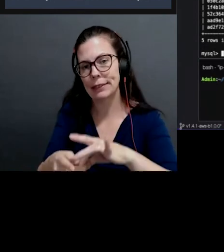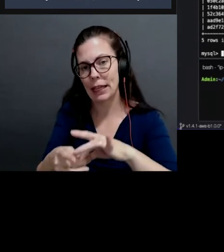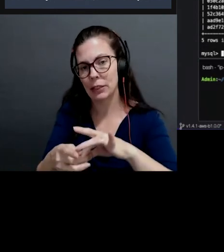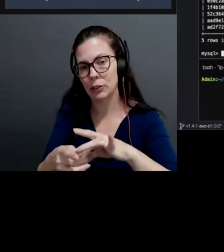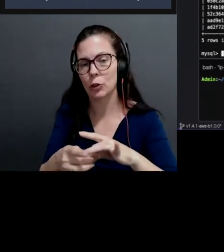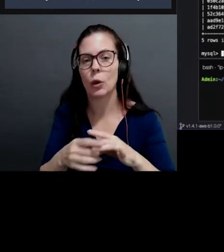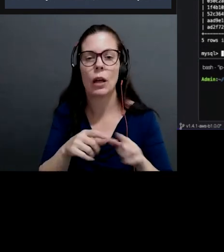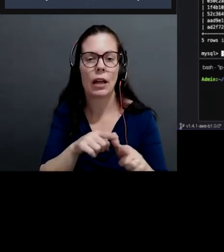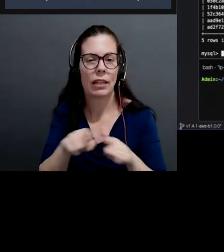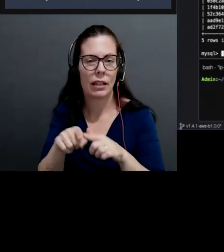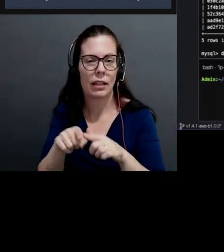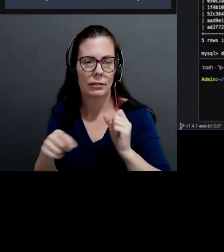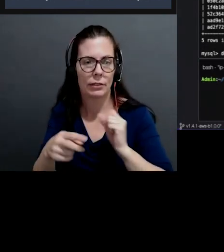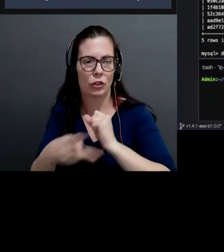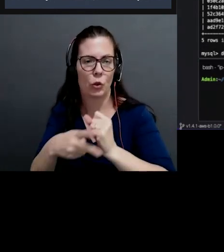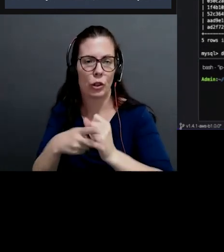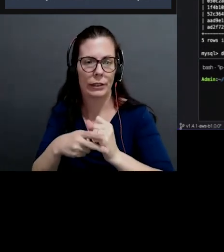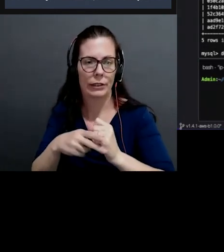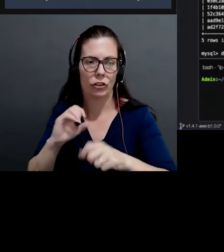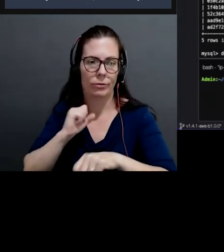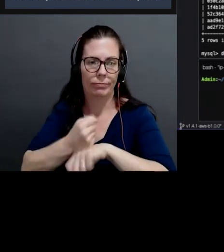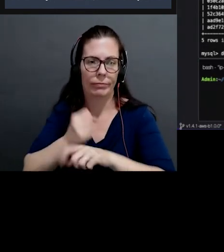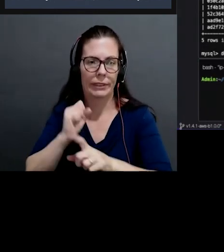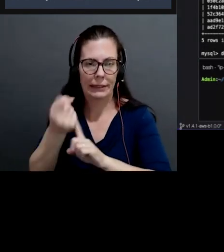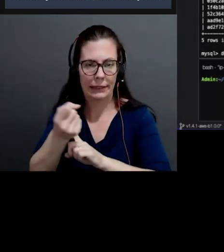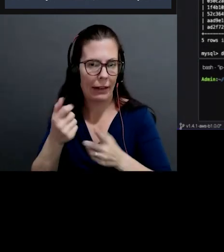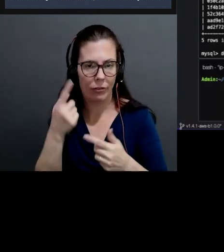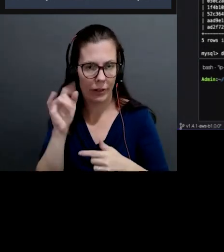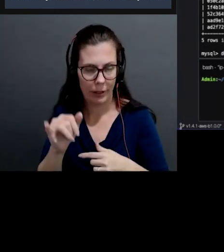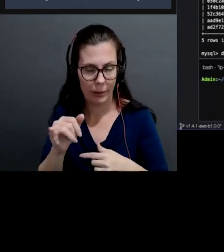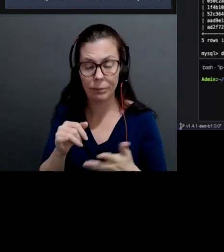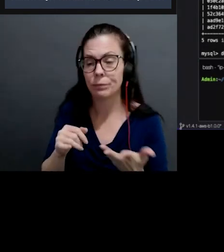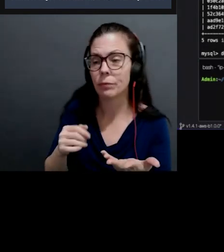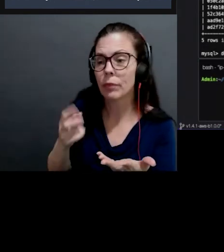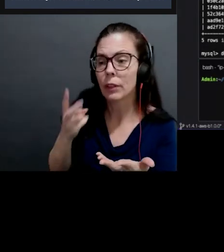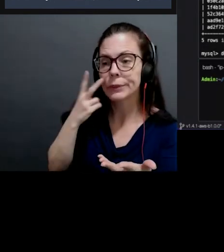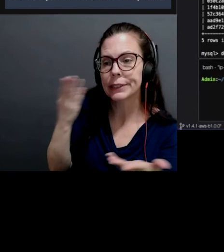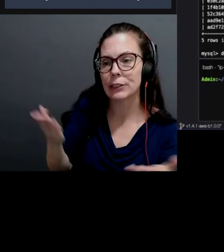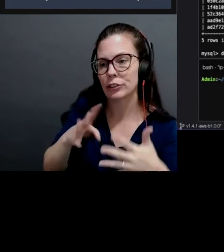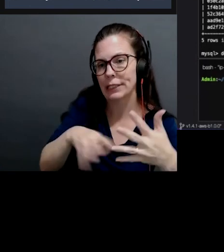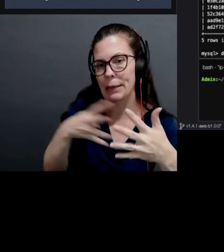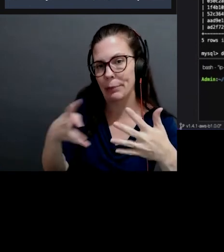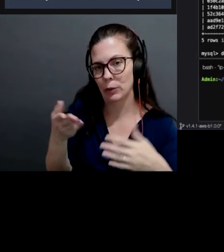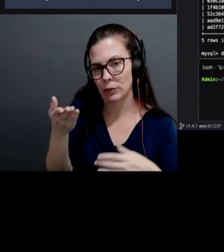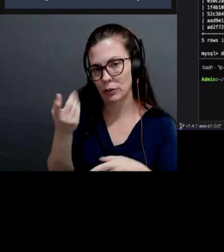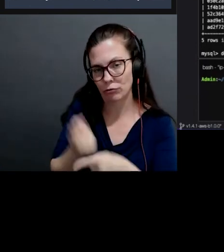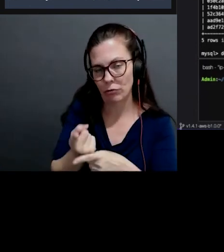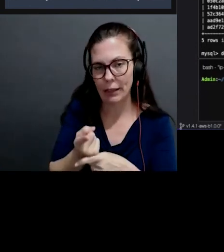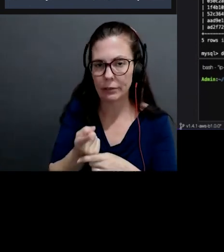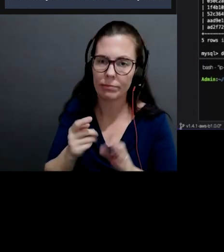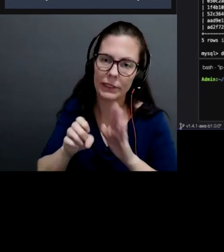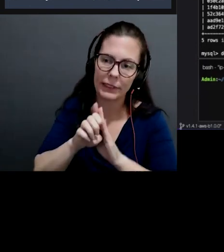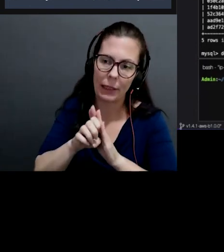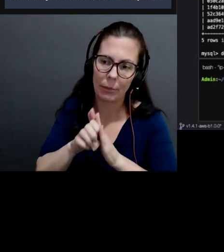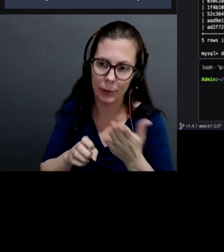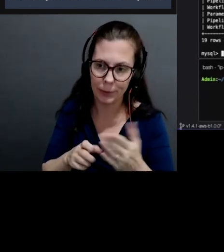state for those. And then really, if you see the other tables here, right? For example, run details.